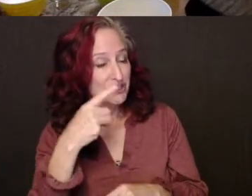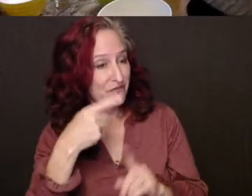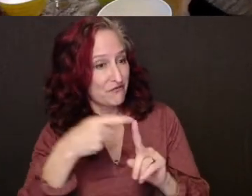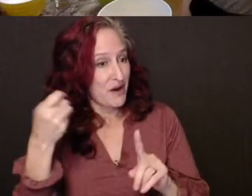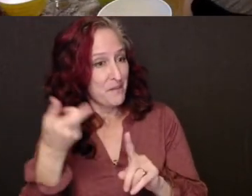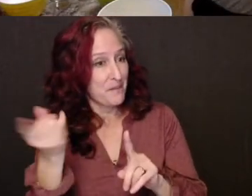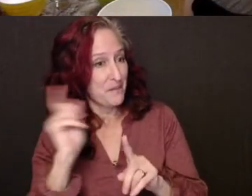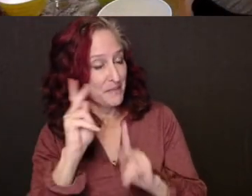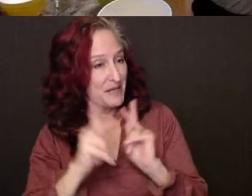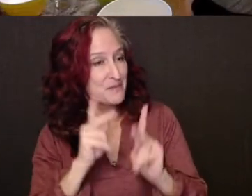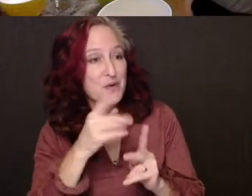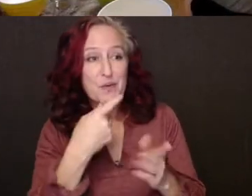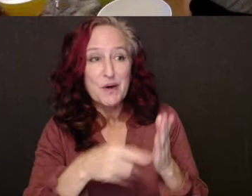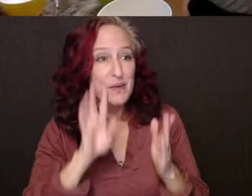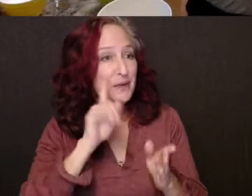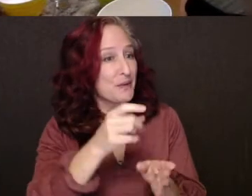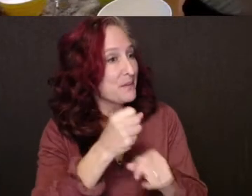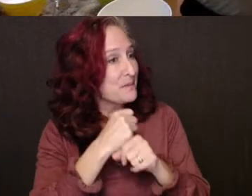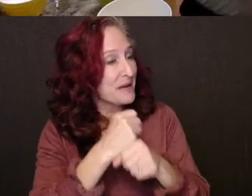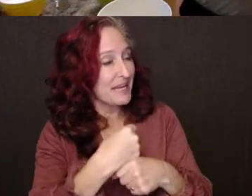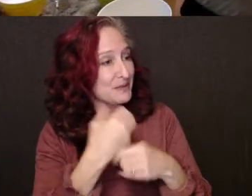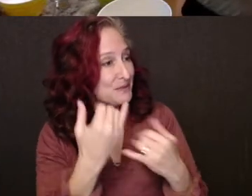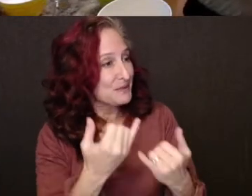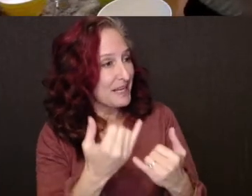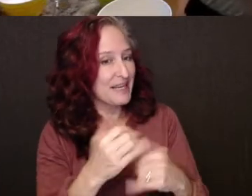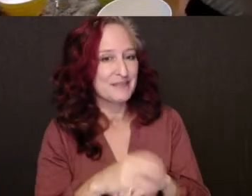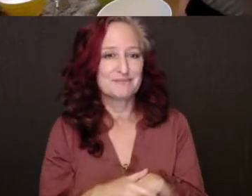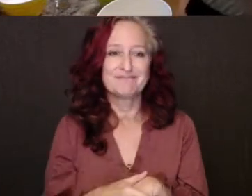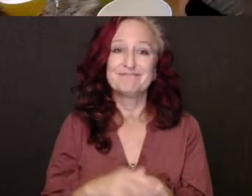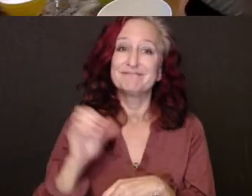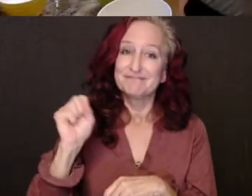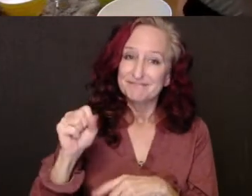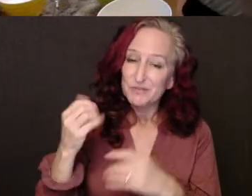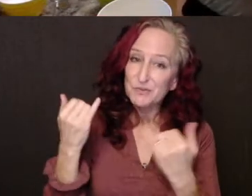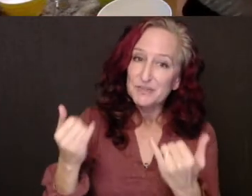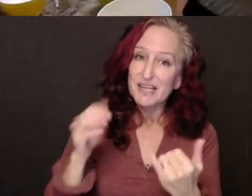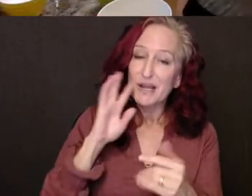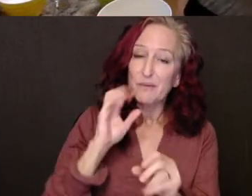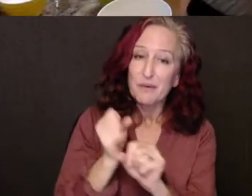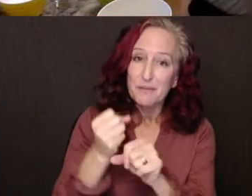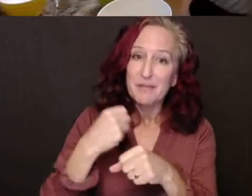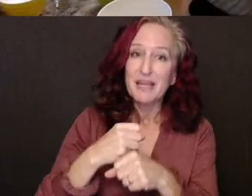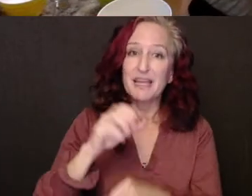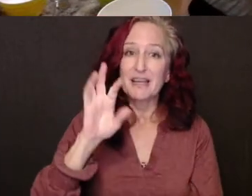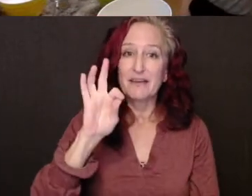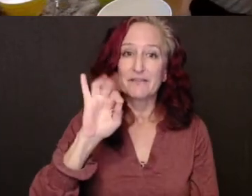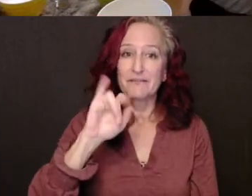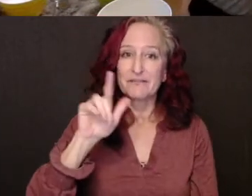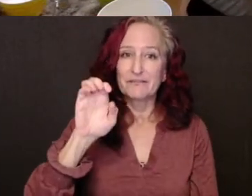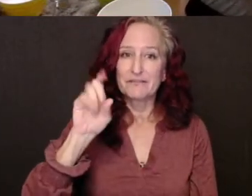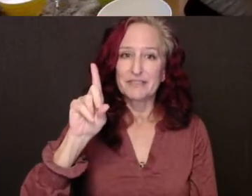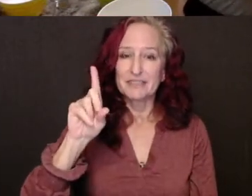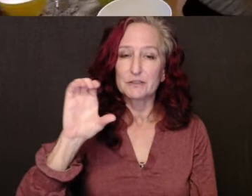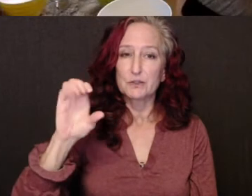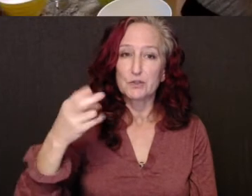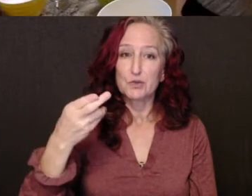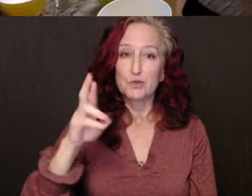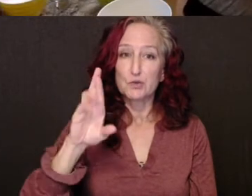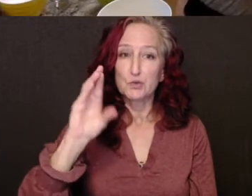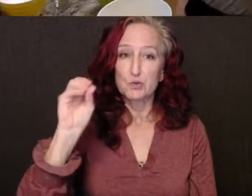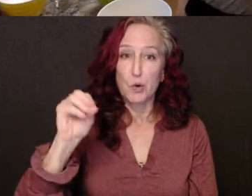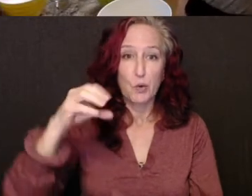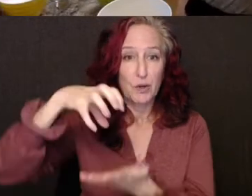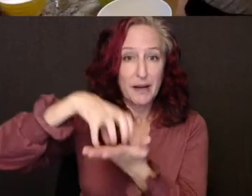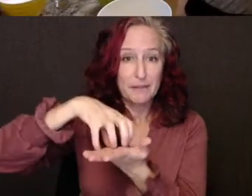South Bay that opened in 2017. And although they temporarily closed this year, they are looking forward to returning to the South Bay in the